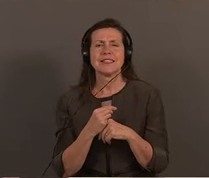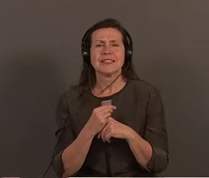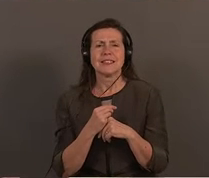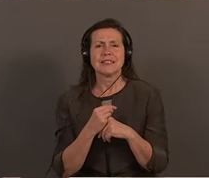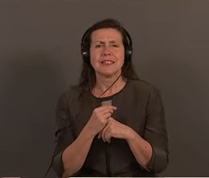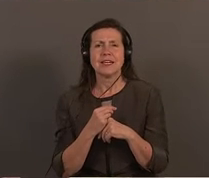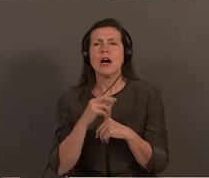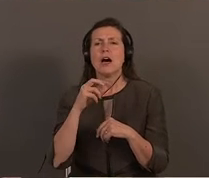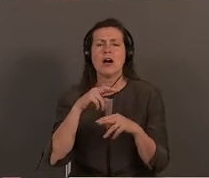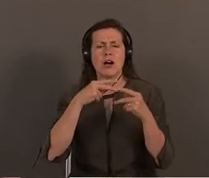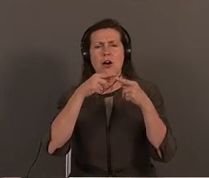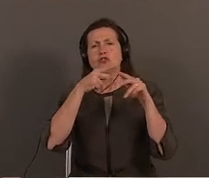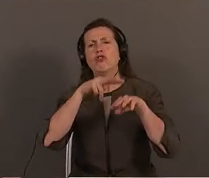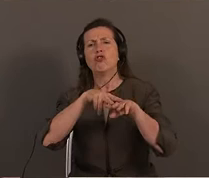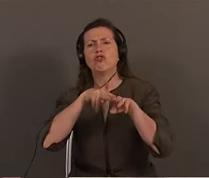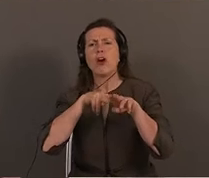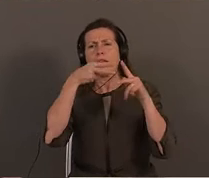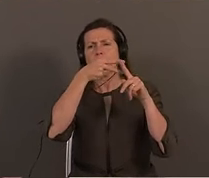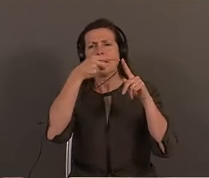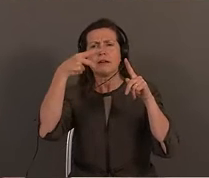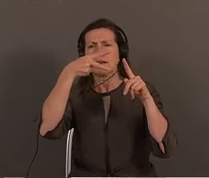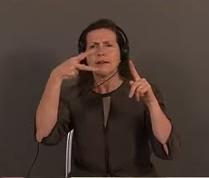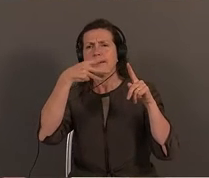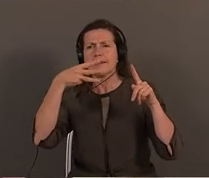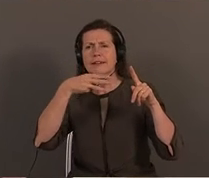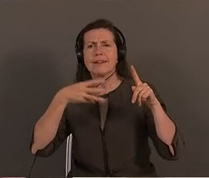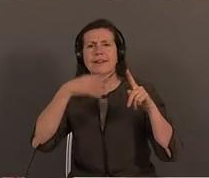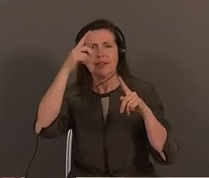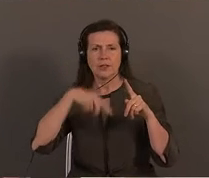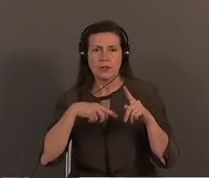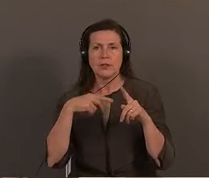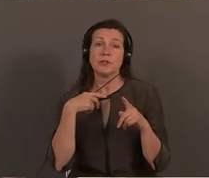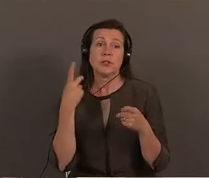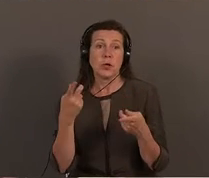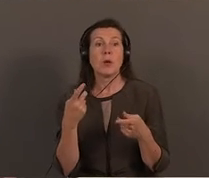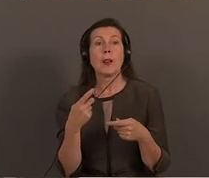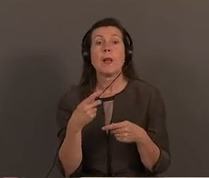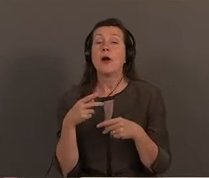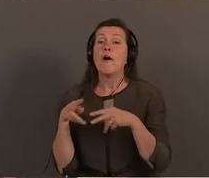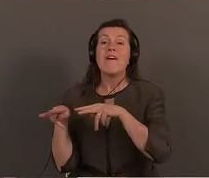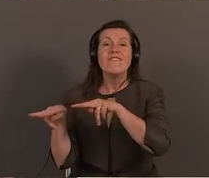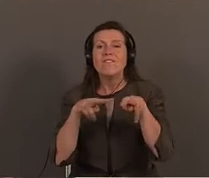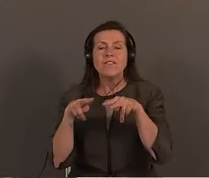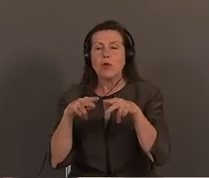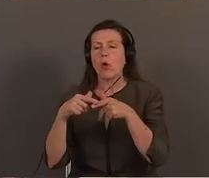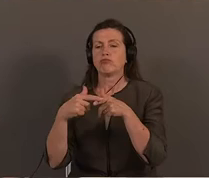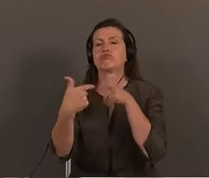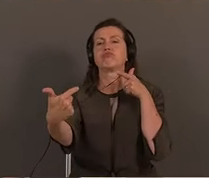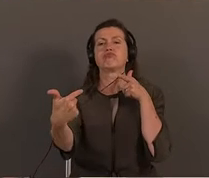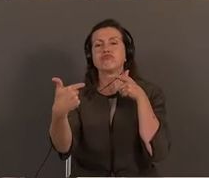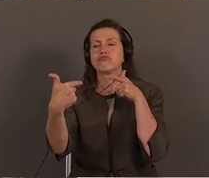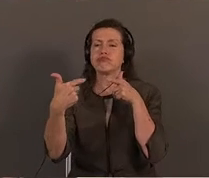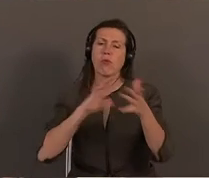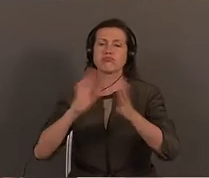we are talking also about video calls, for example. More and more people in the European Union, in all the